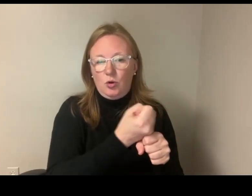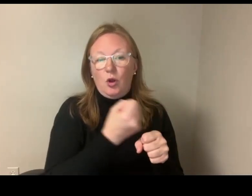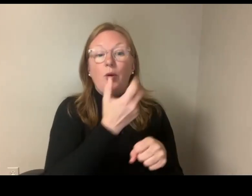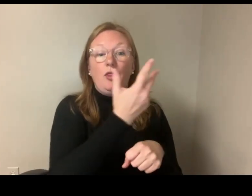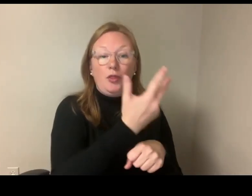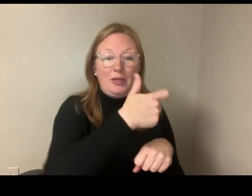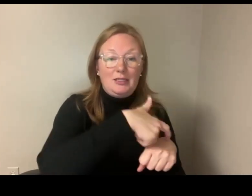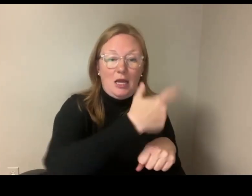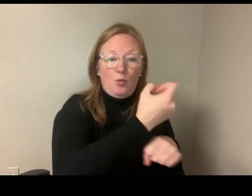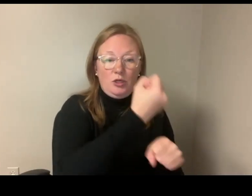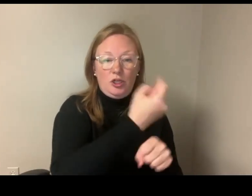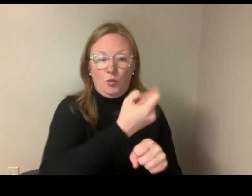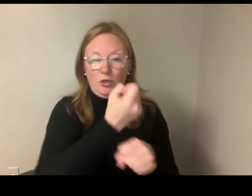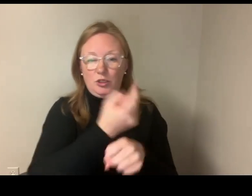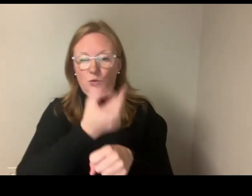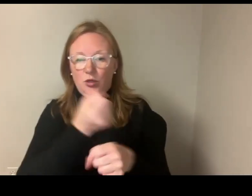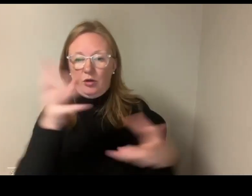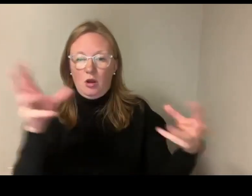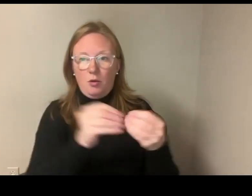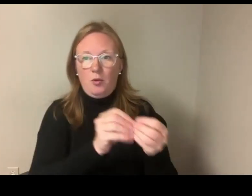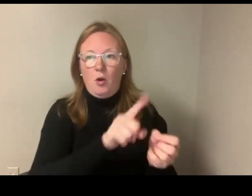that total to